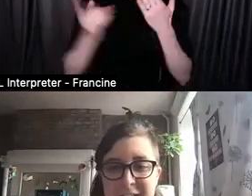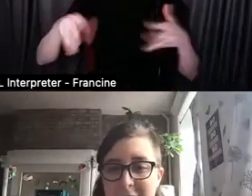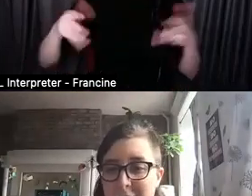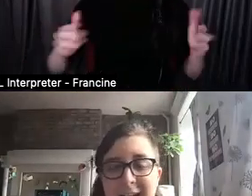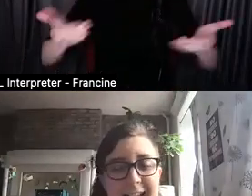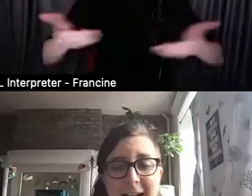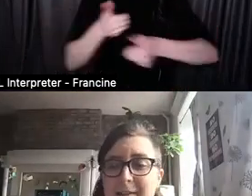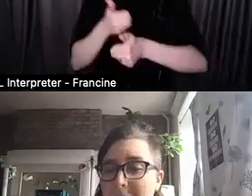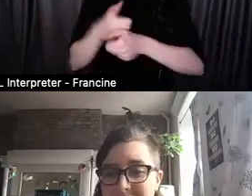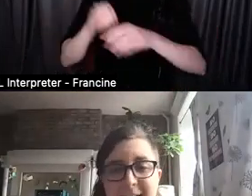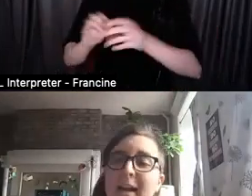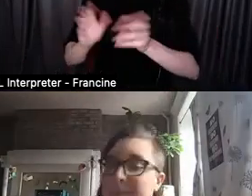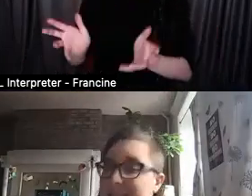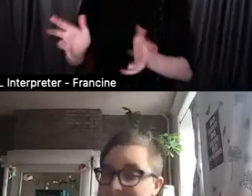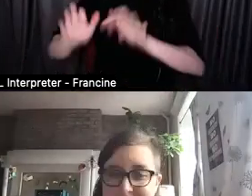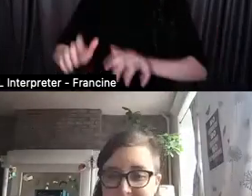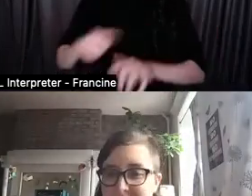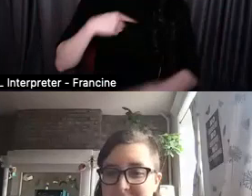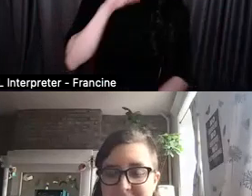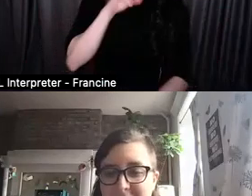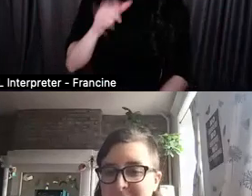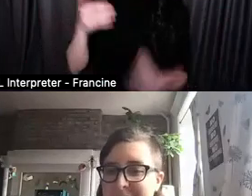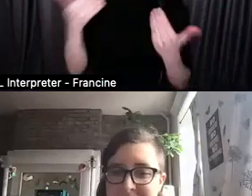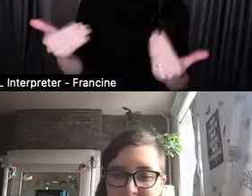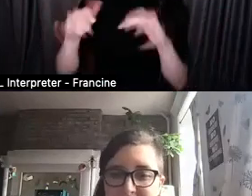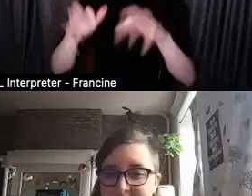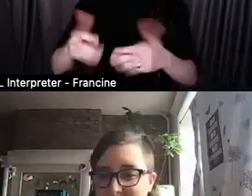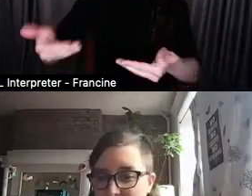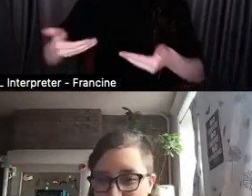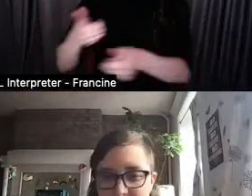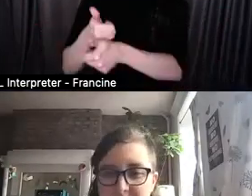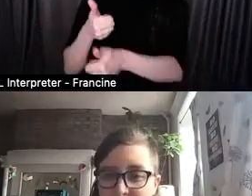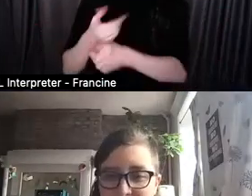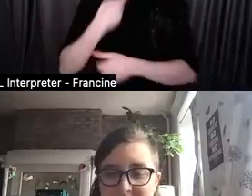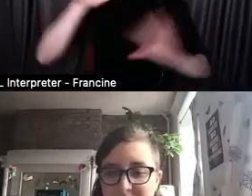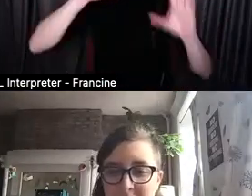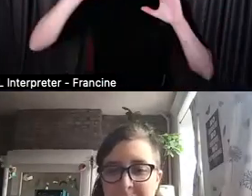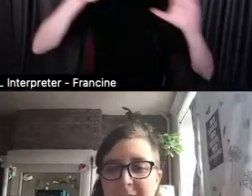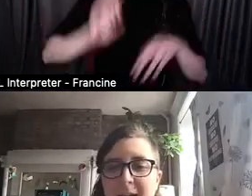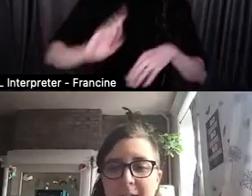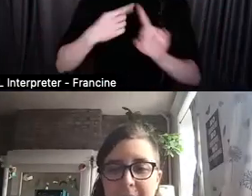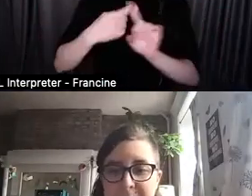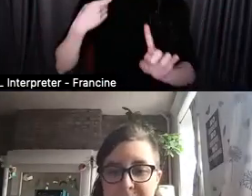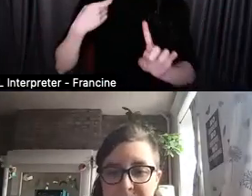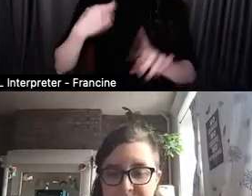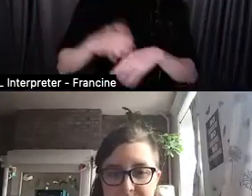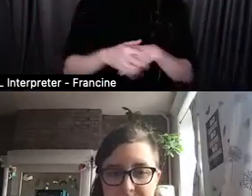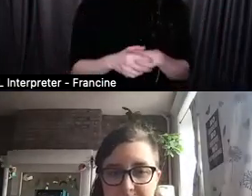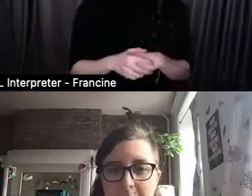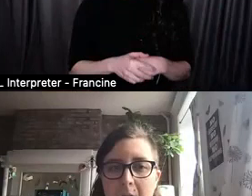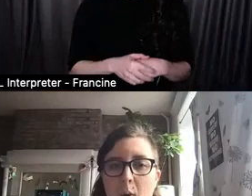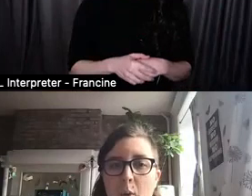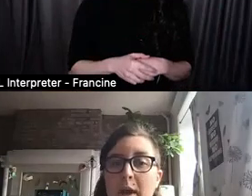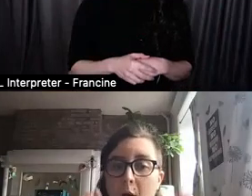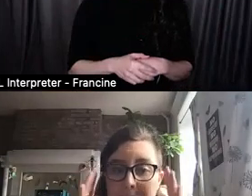in the chat already. I love that. Please continue to say hello, say where you're joining us from.